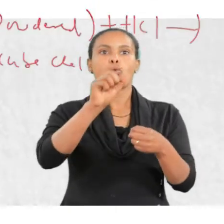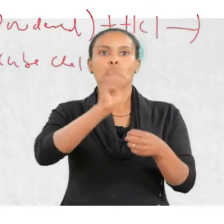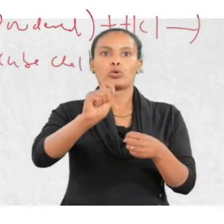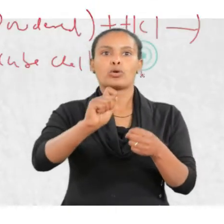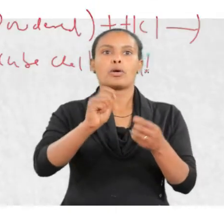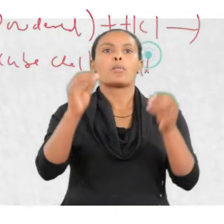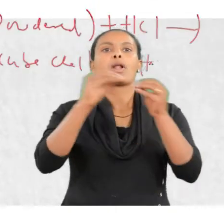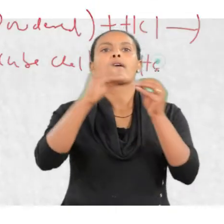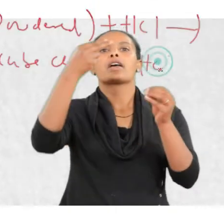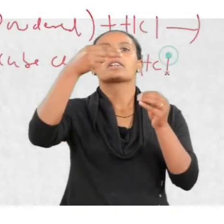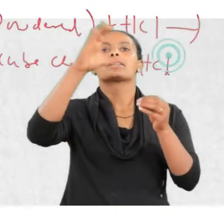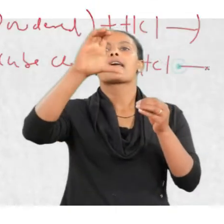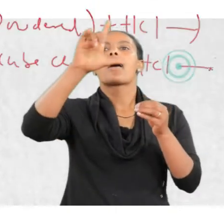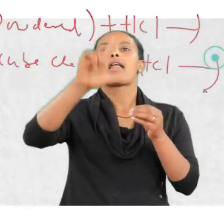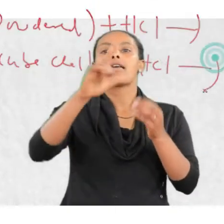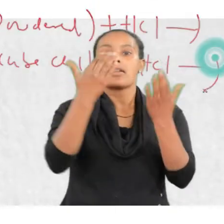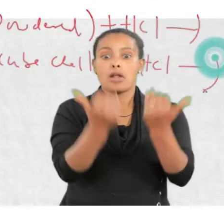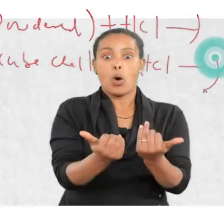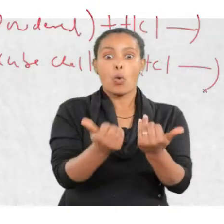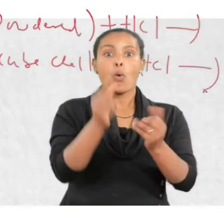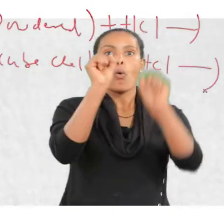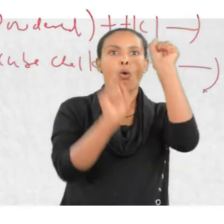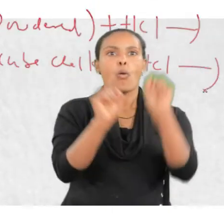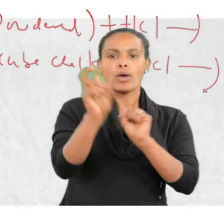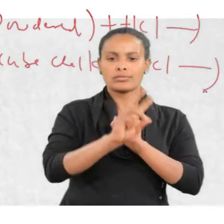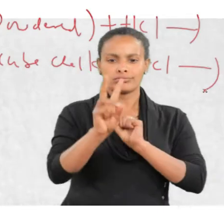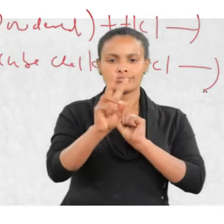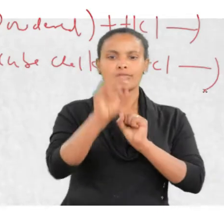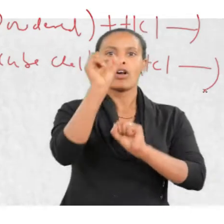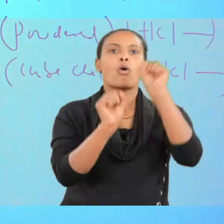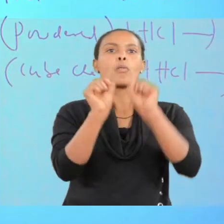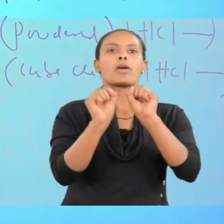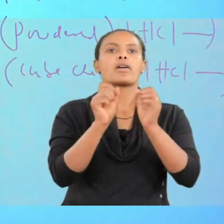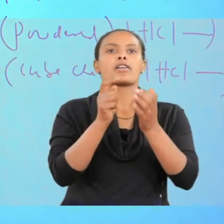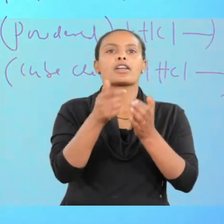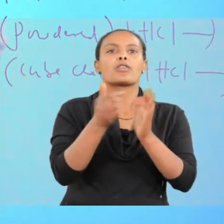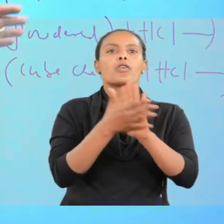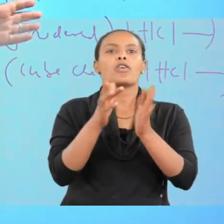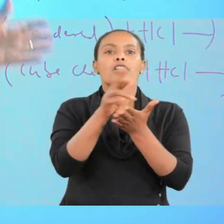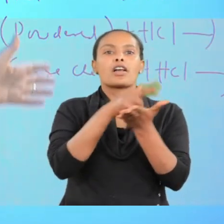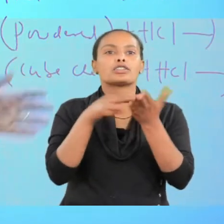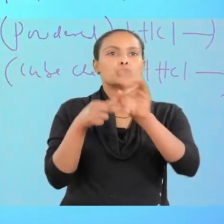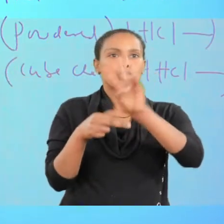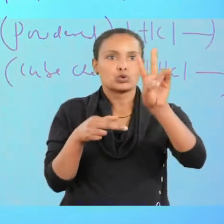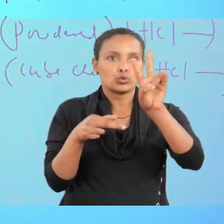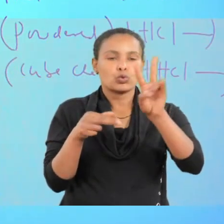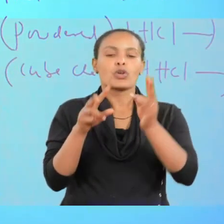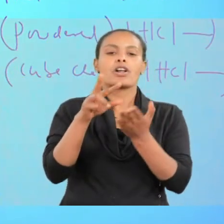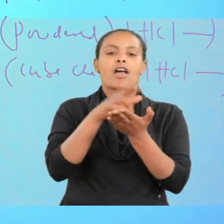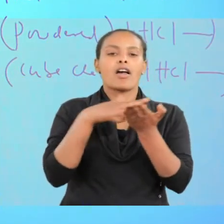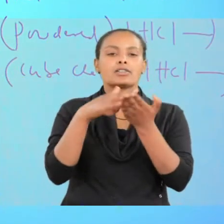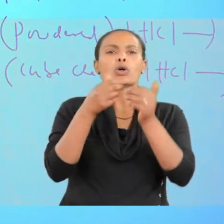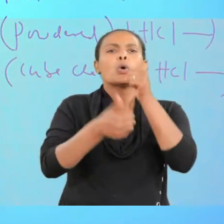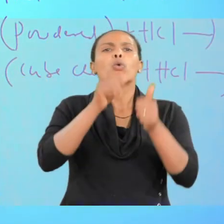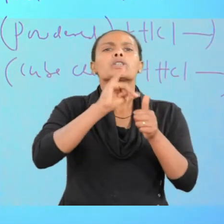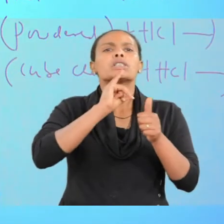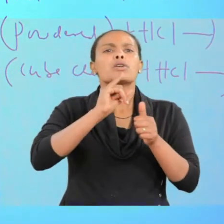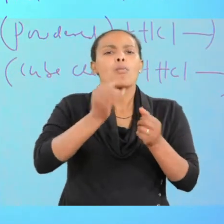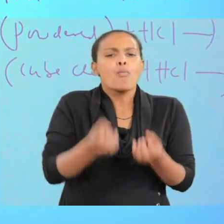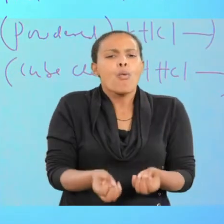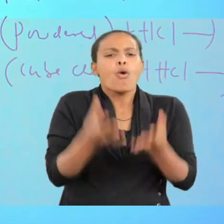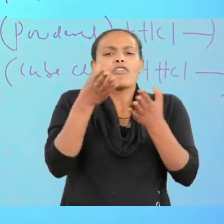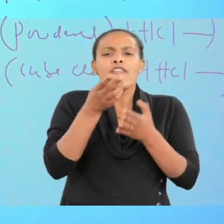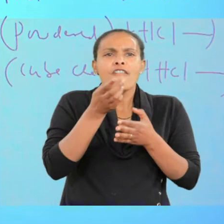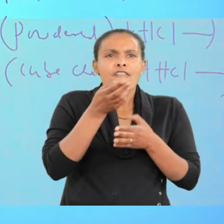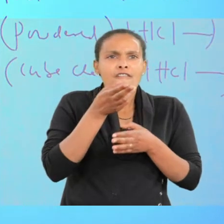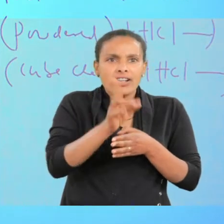plus hydrochloric acid. Now compare rate of the reaction for these two reactions. Which is more